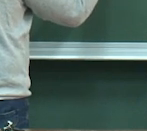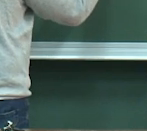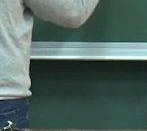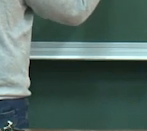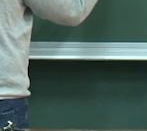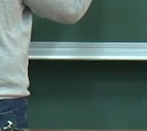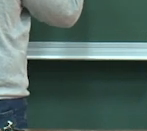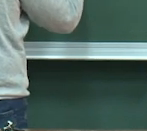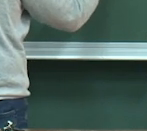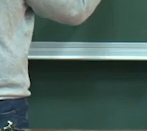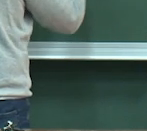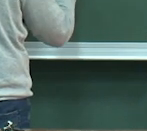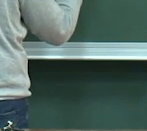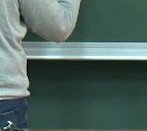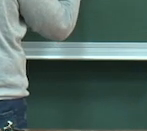32,600.